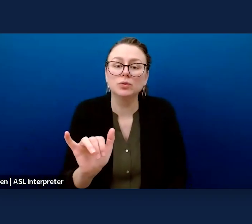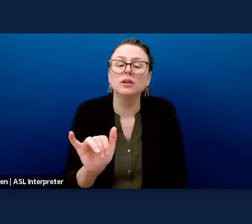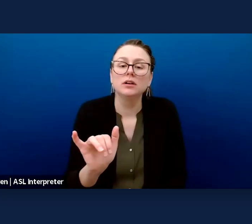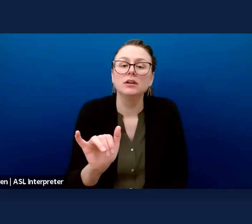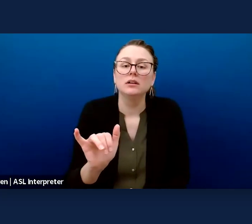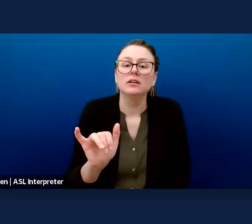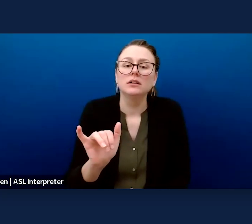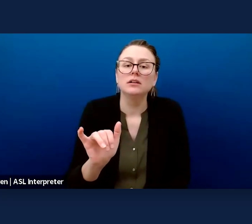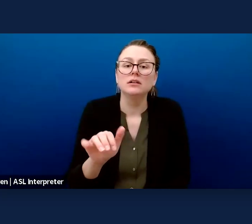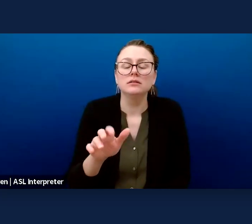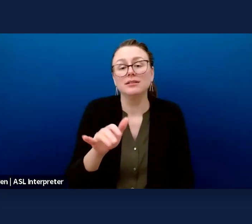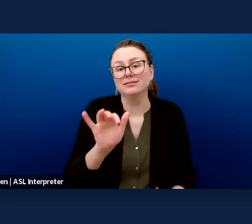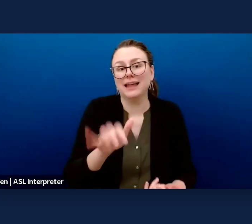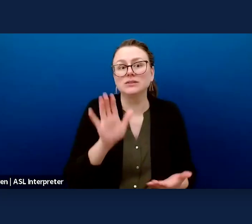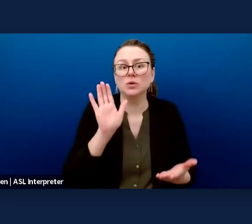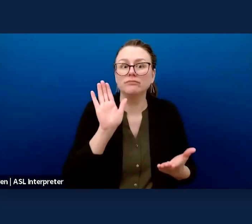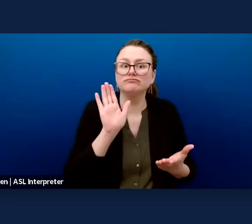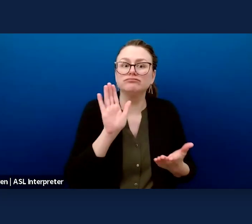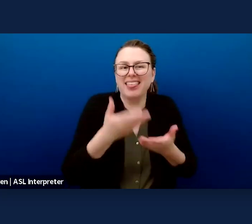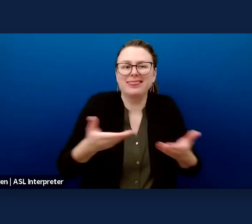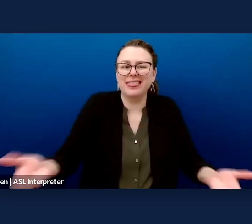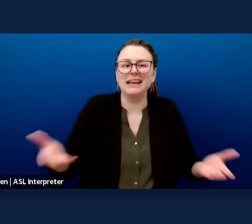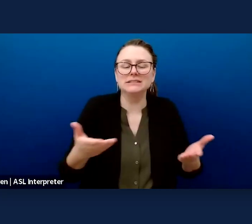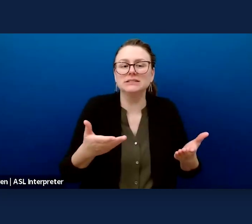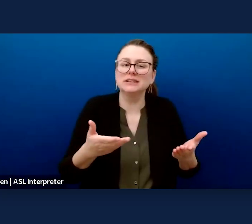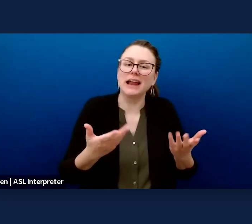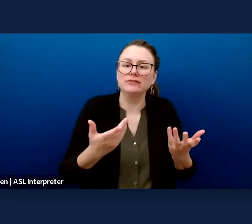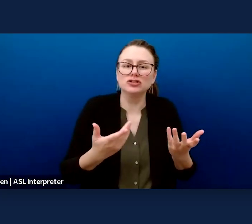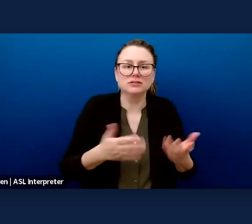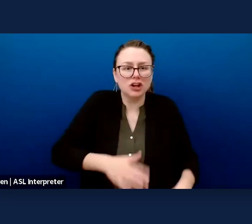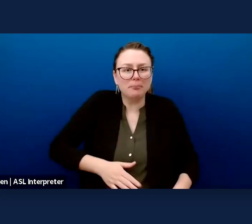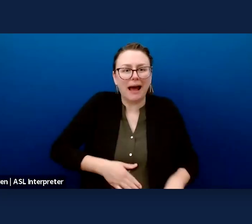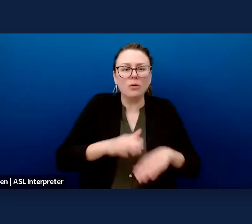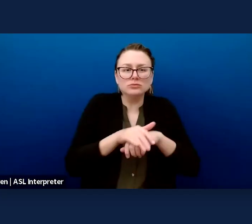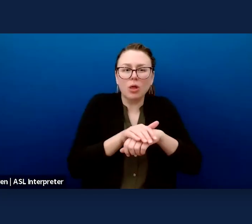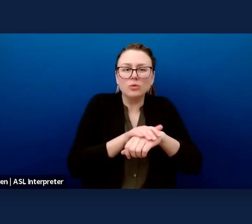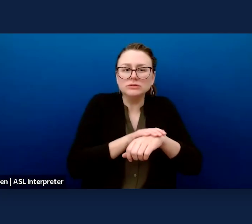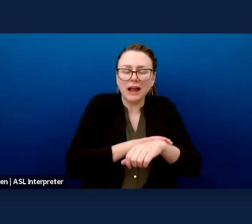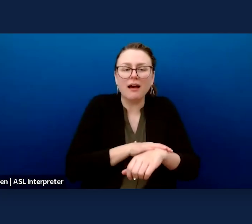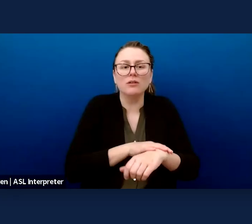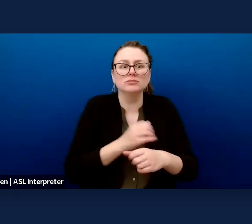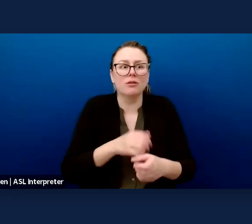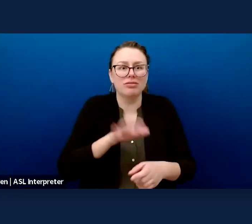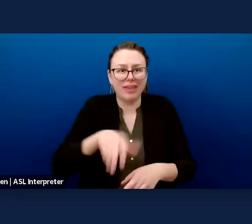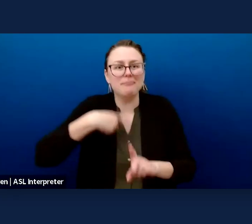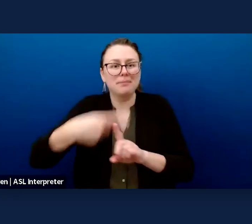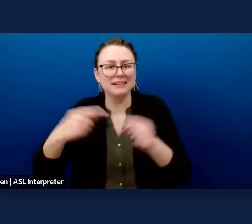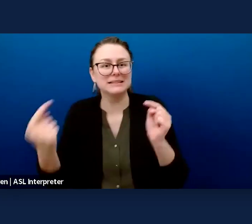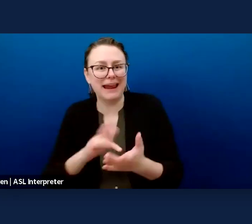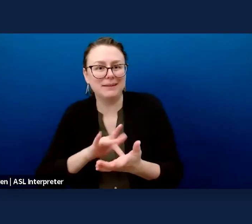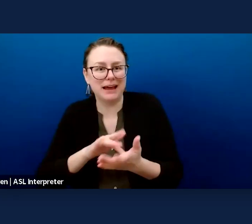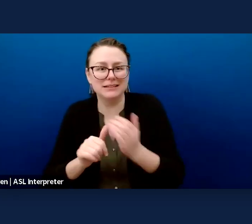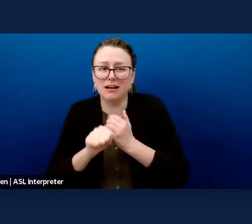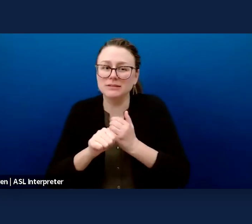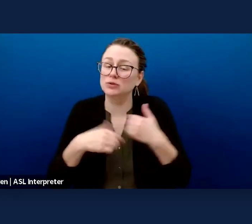they've slowed down a lot. So in addition to the constipation, we've been trying to work on the frequency and trying to